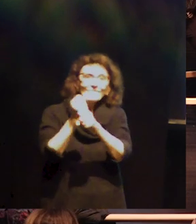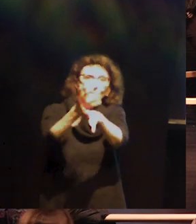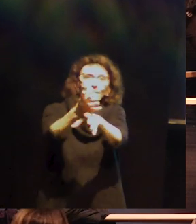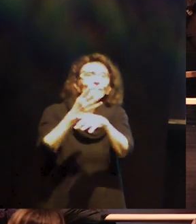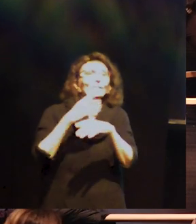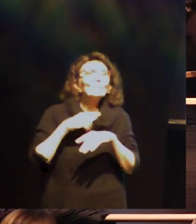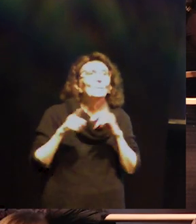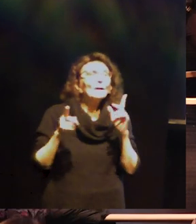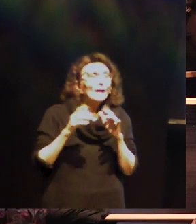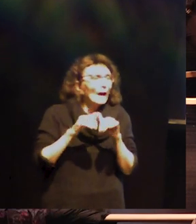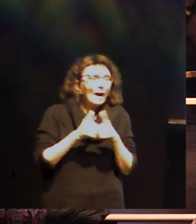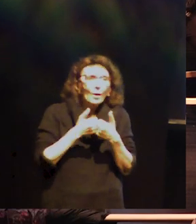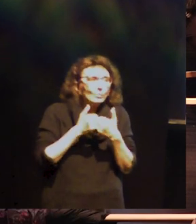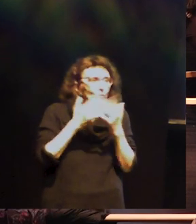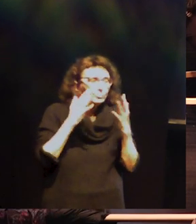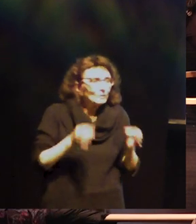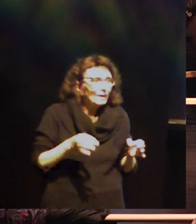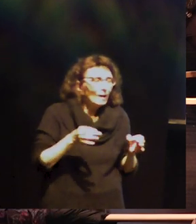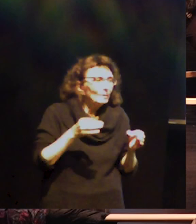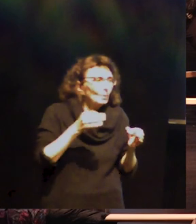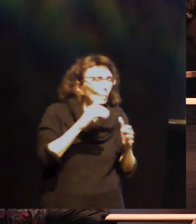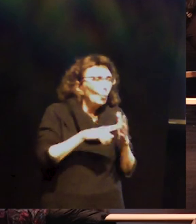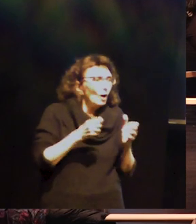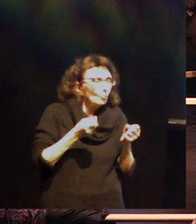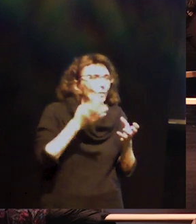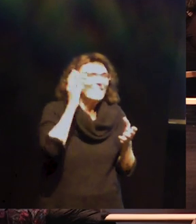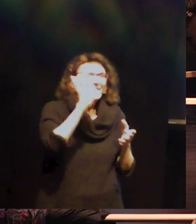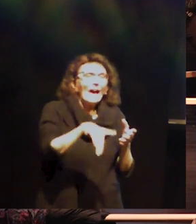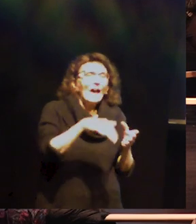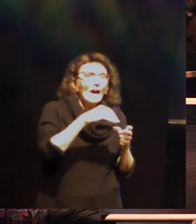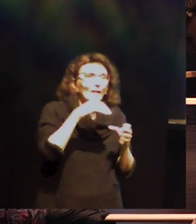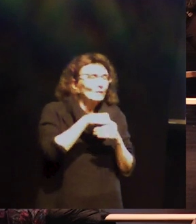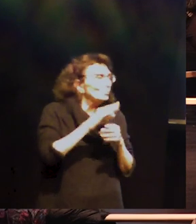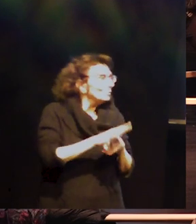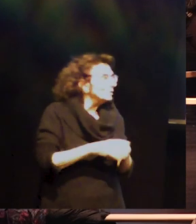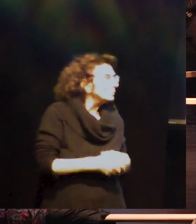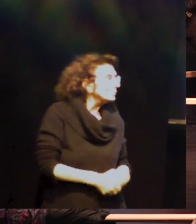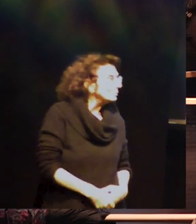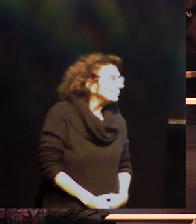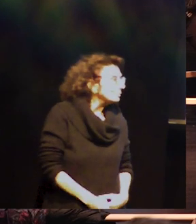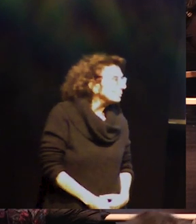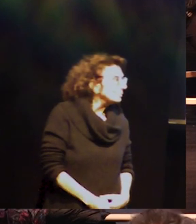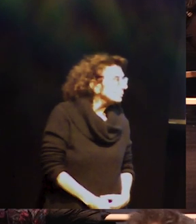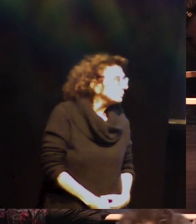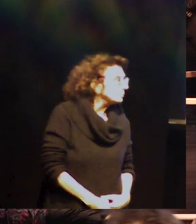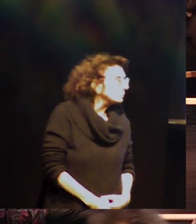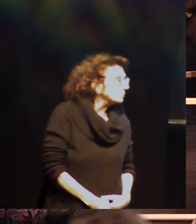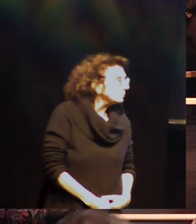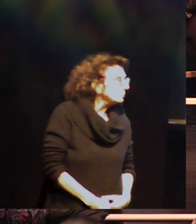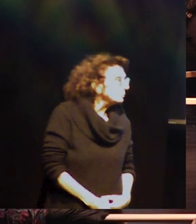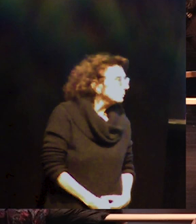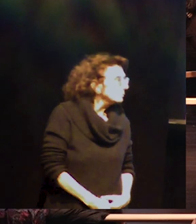But how did you decide to do that scene? Or what propelled you to do that scene? Well, it was at the point